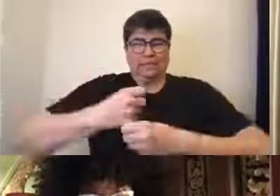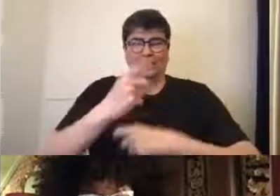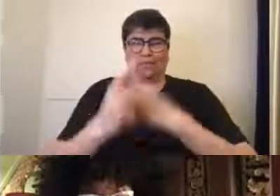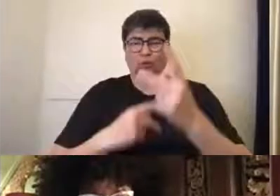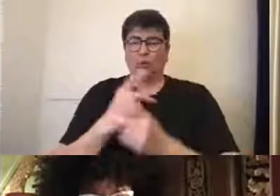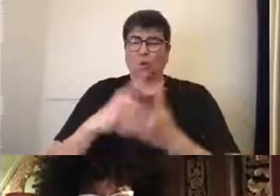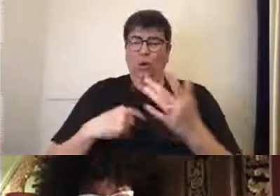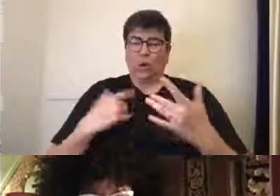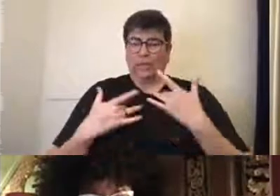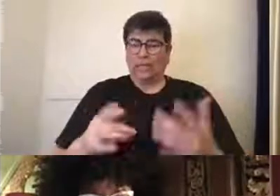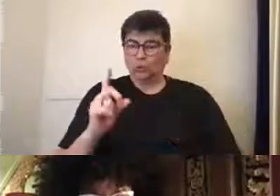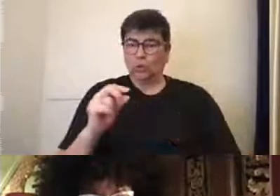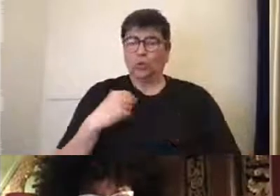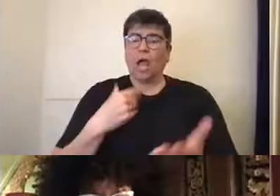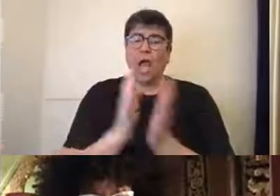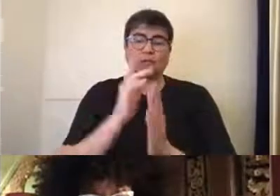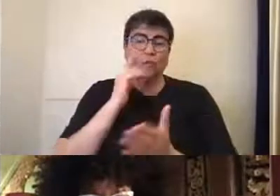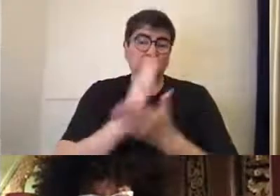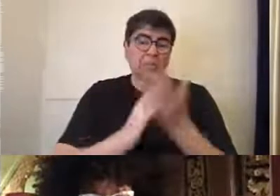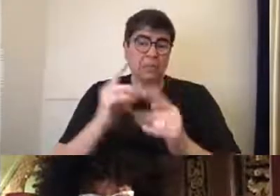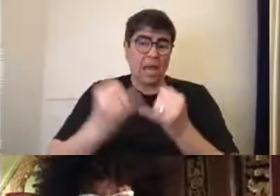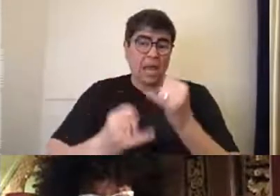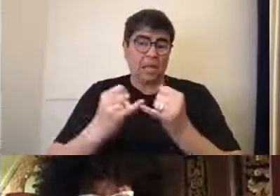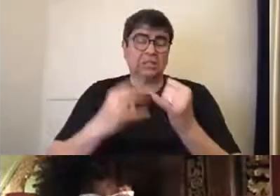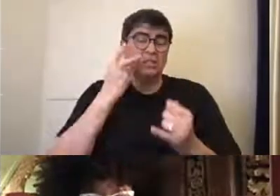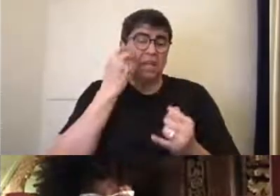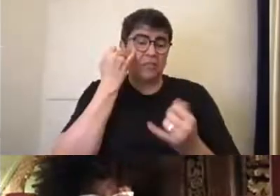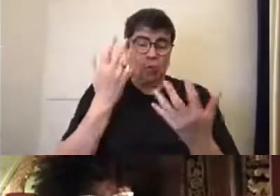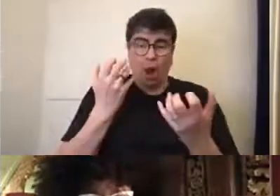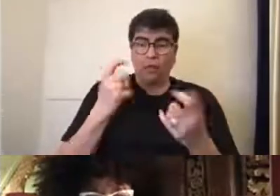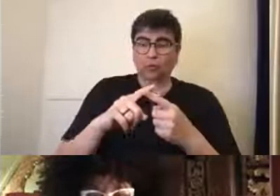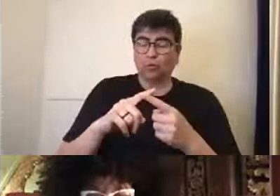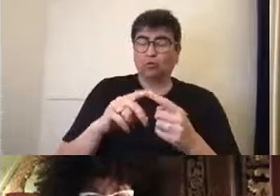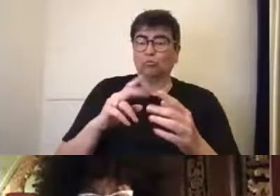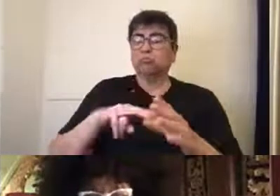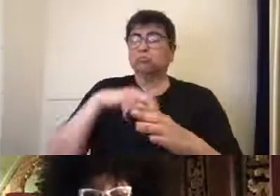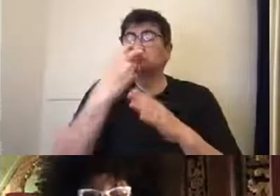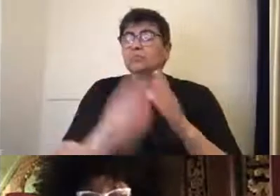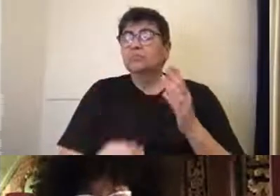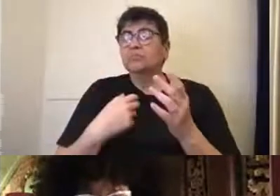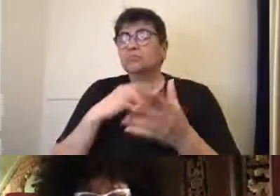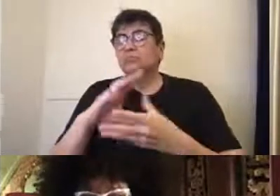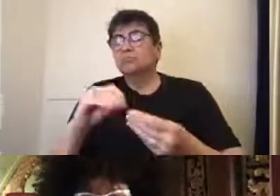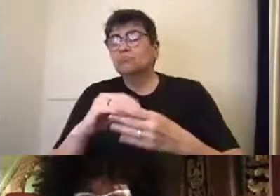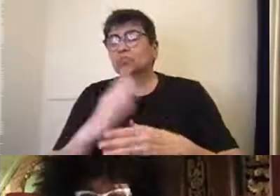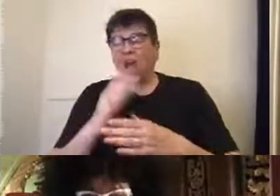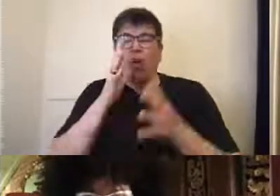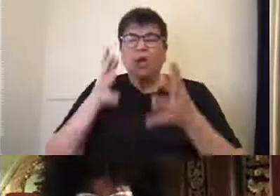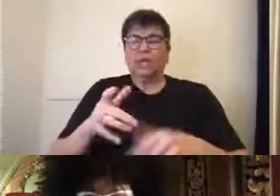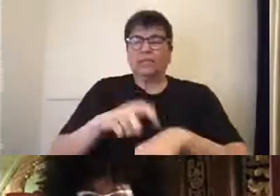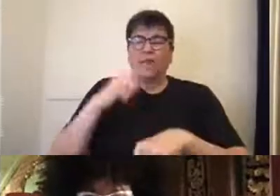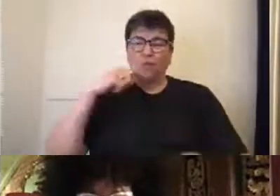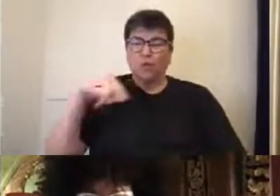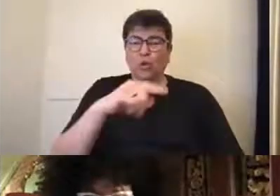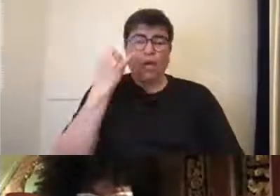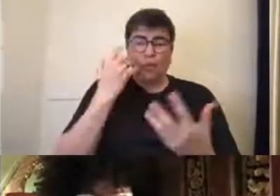do. We're going to ask some people at the end to see if you want to like jump in and maybe share. And then I'm going to leave some time for y'all if y'all want to ask